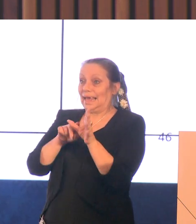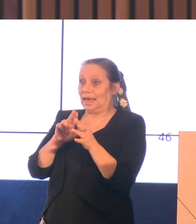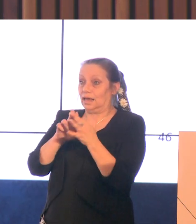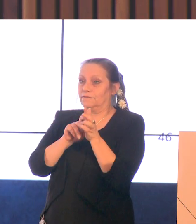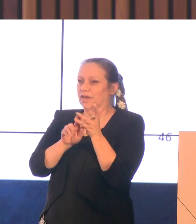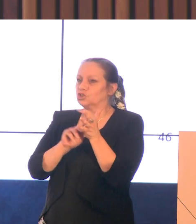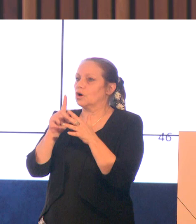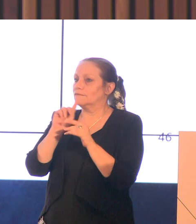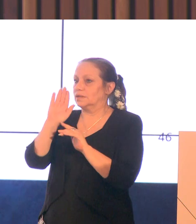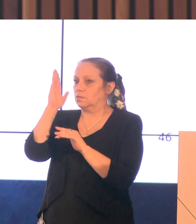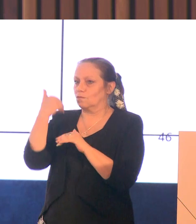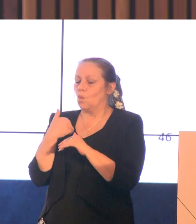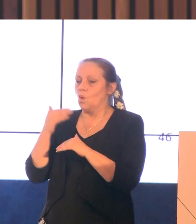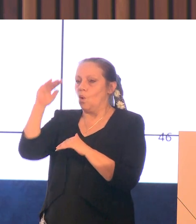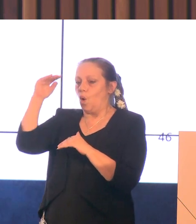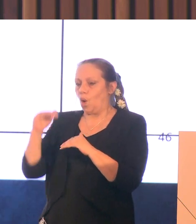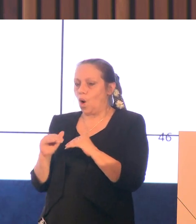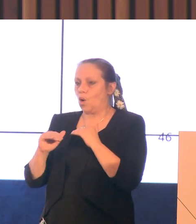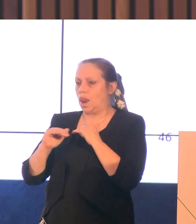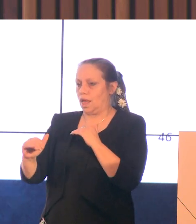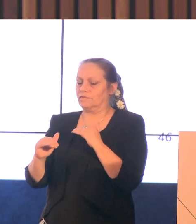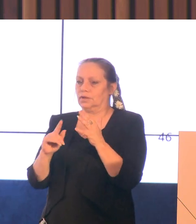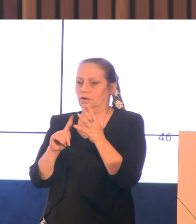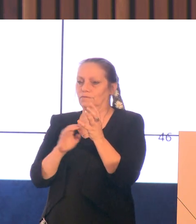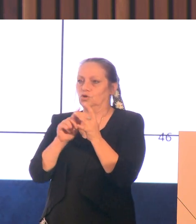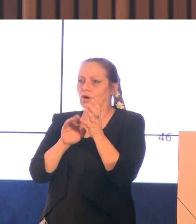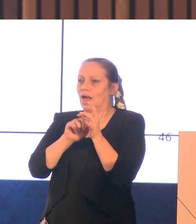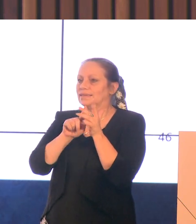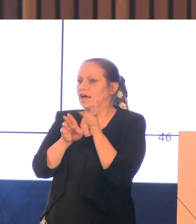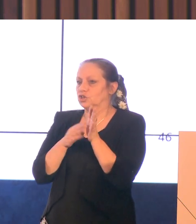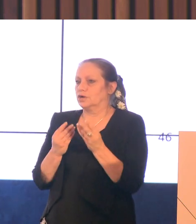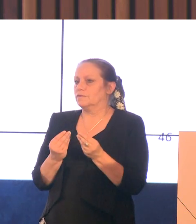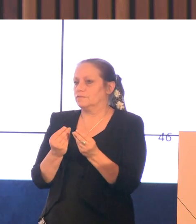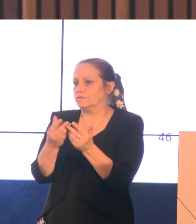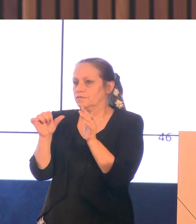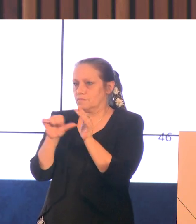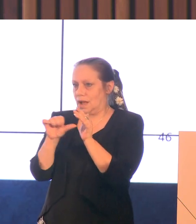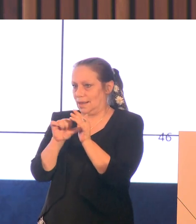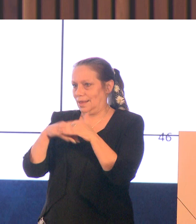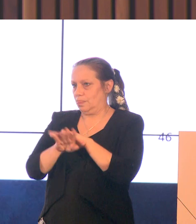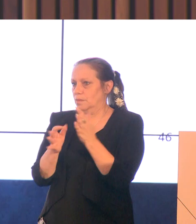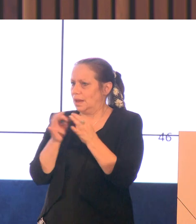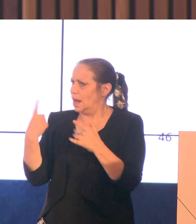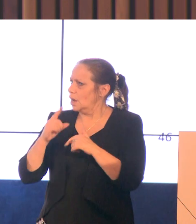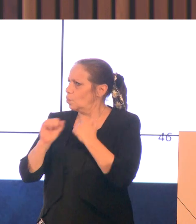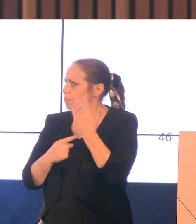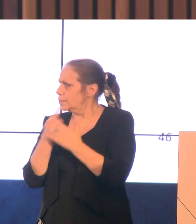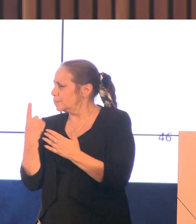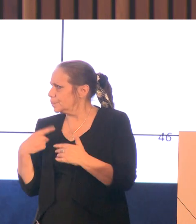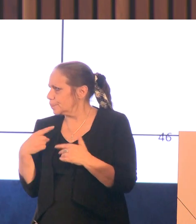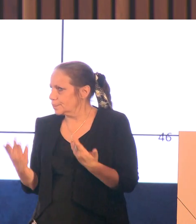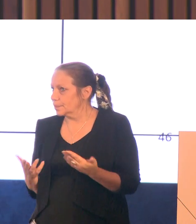already mentioned, is the low level of utilisation of plans. And why is this occurring?